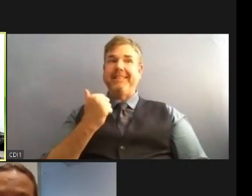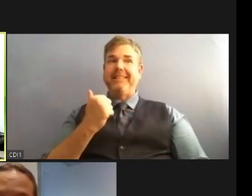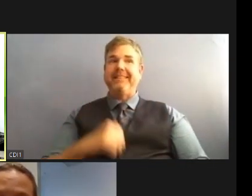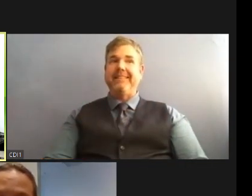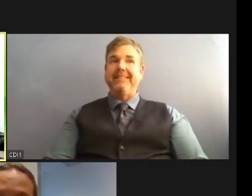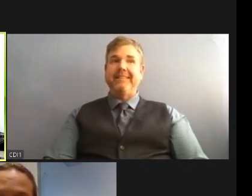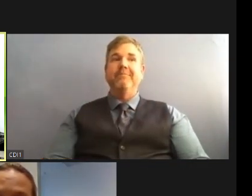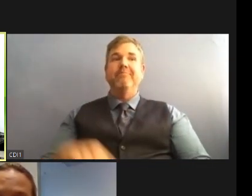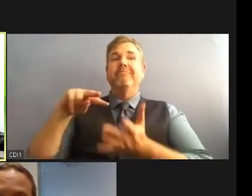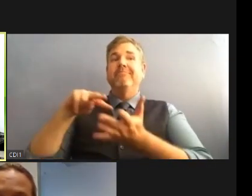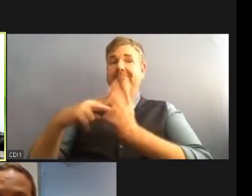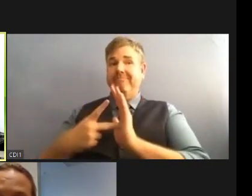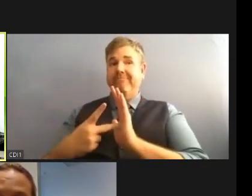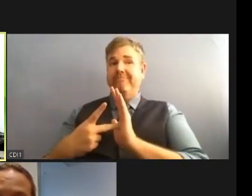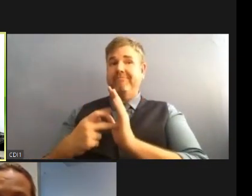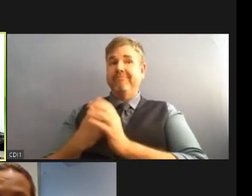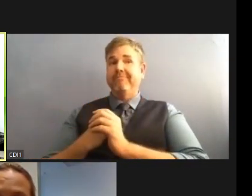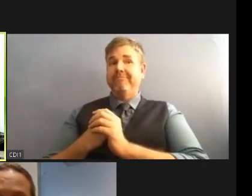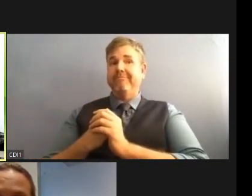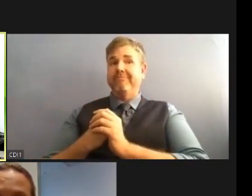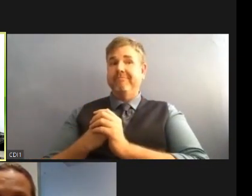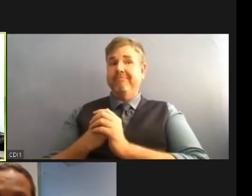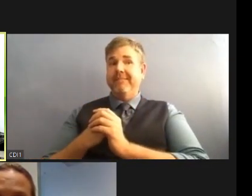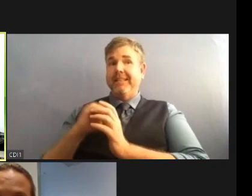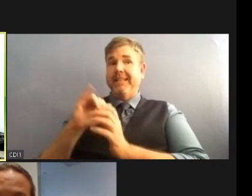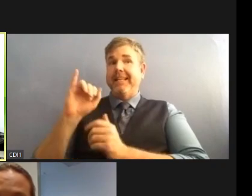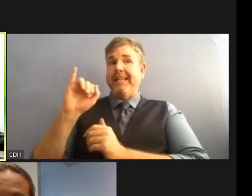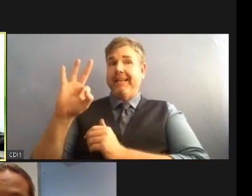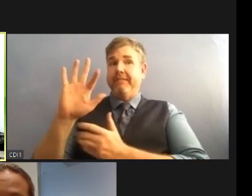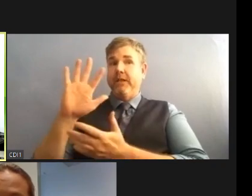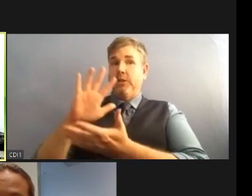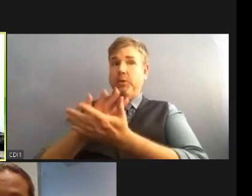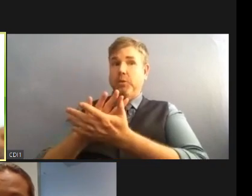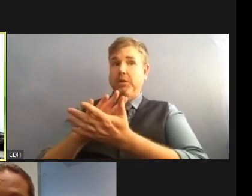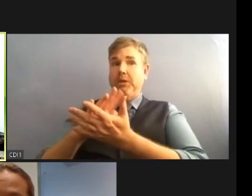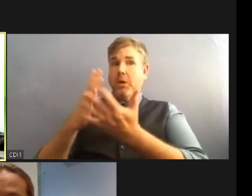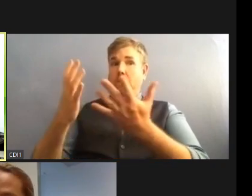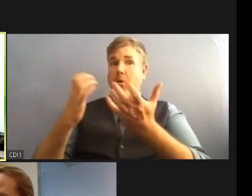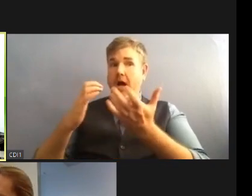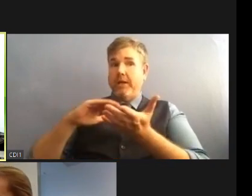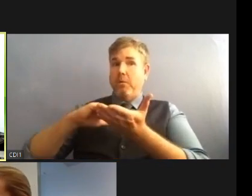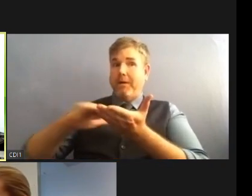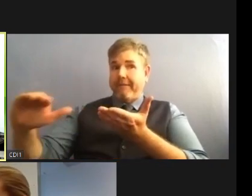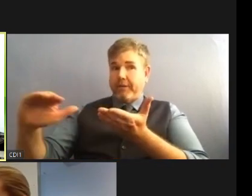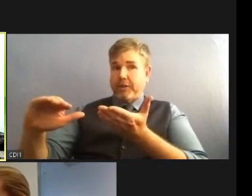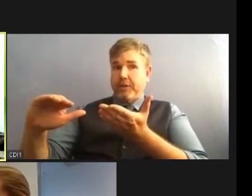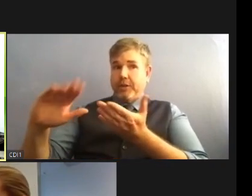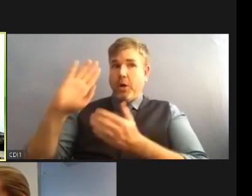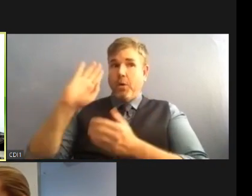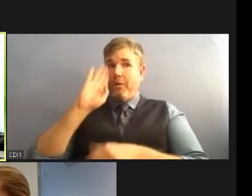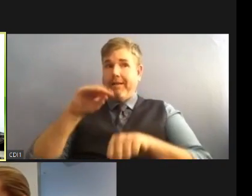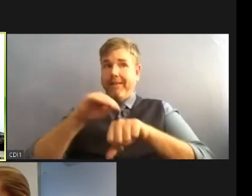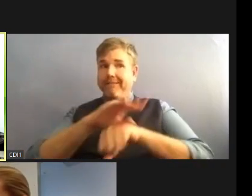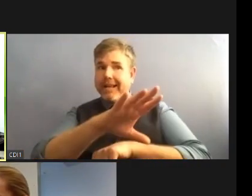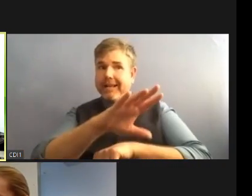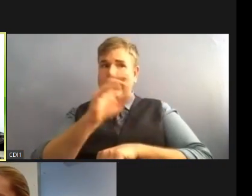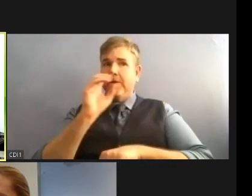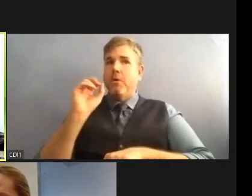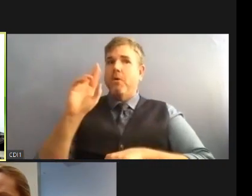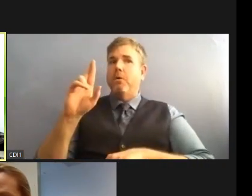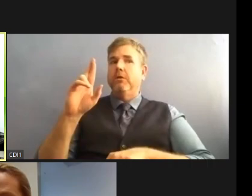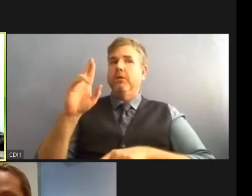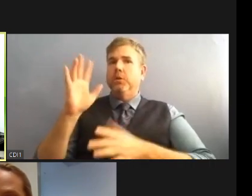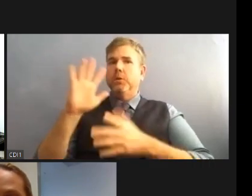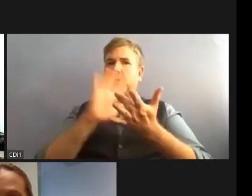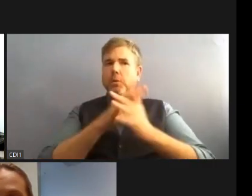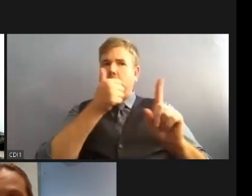not a school is vying for this waiver process, or is it up to the school, or do they need to talk to the school or district about